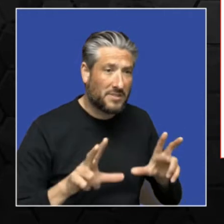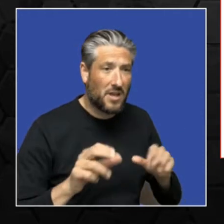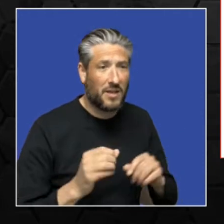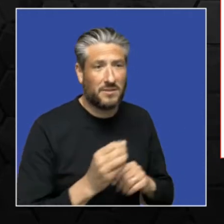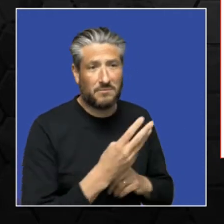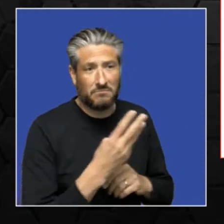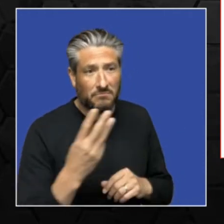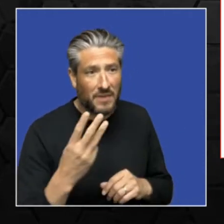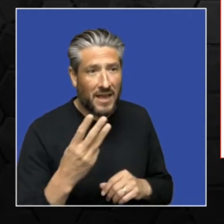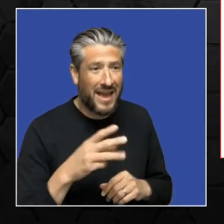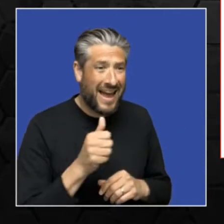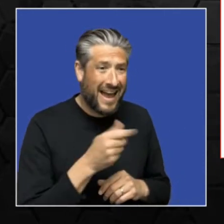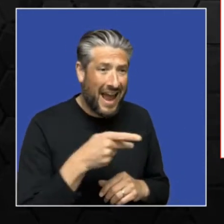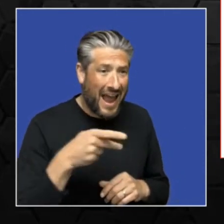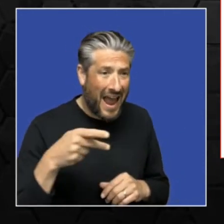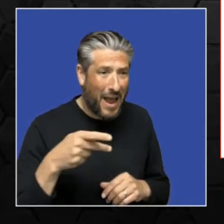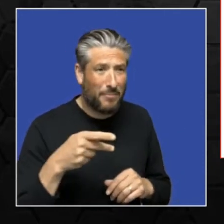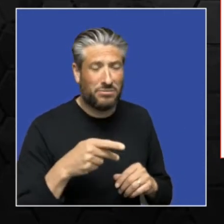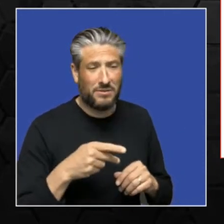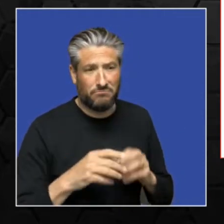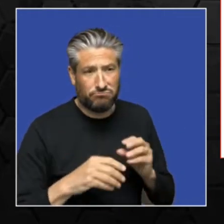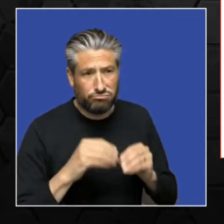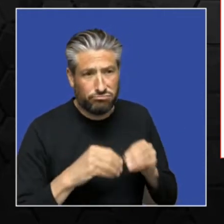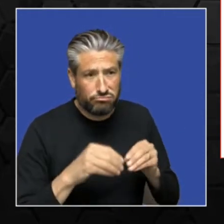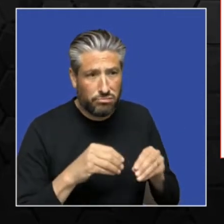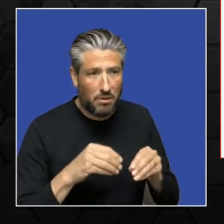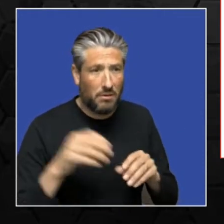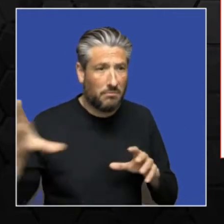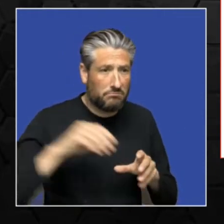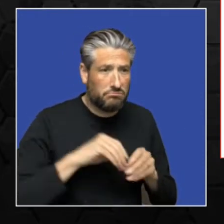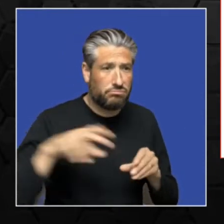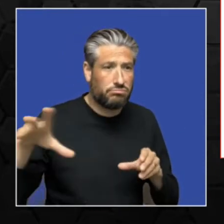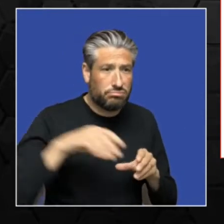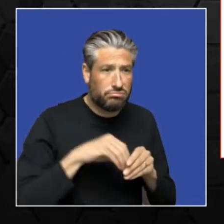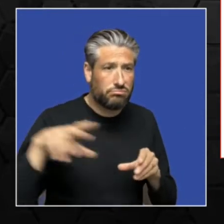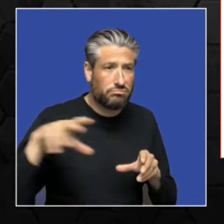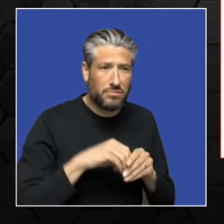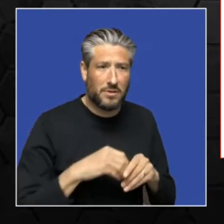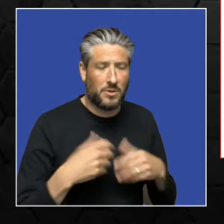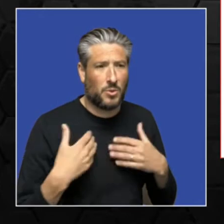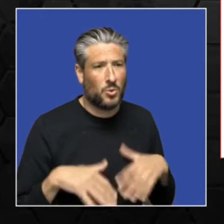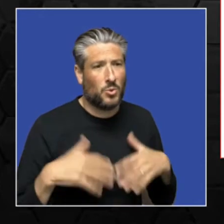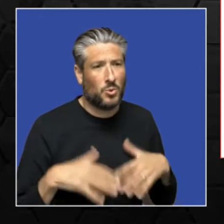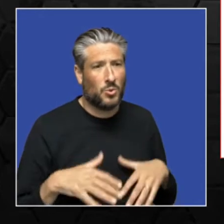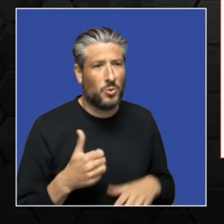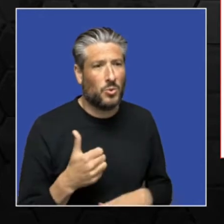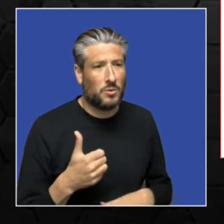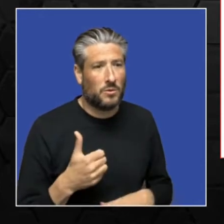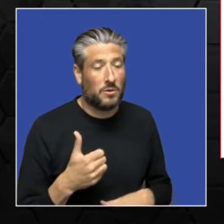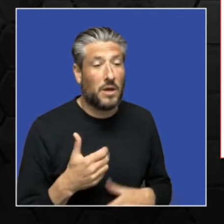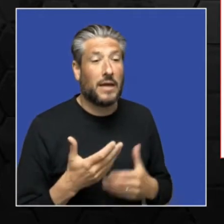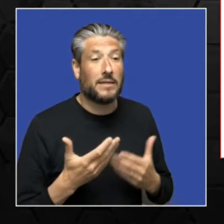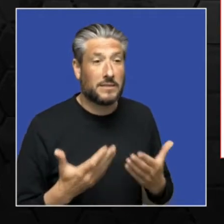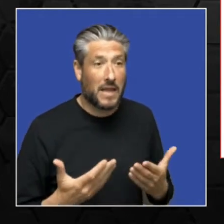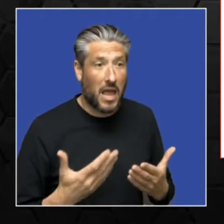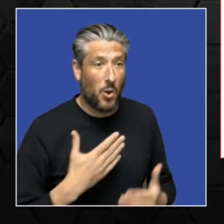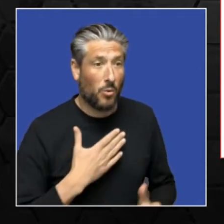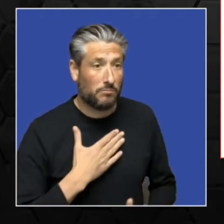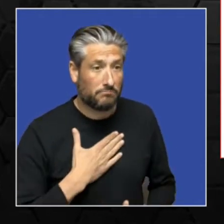way. And it was really inspiring to see that. Today this session won't be about anything related to